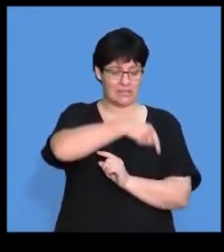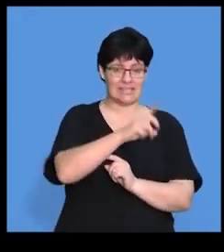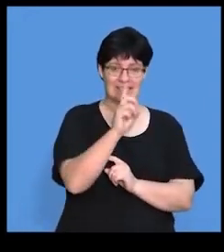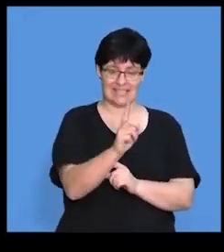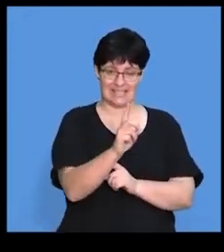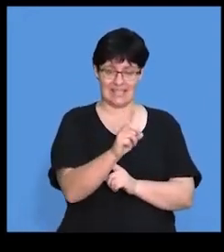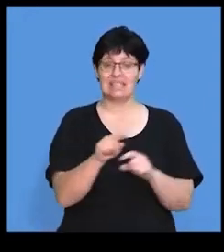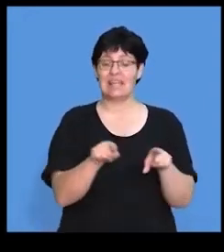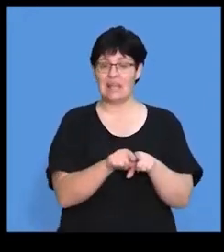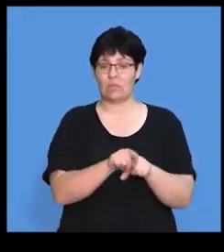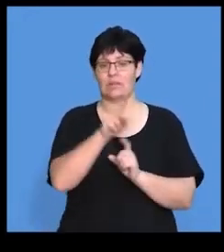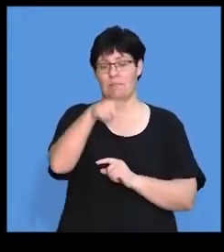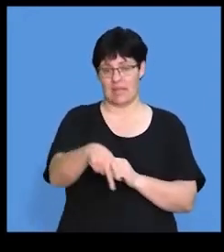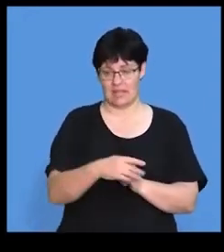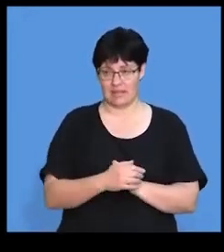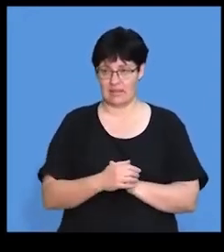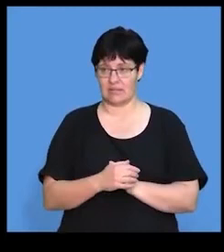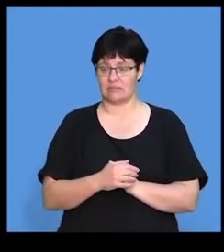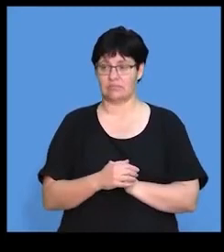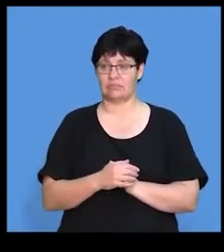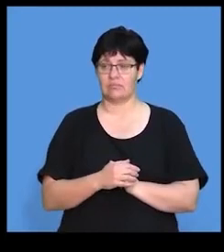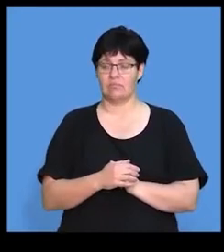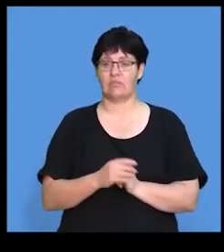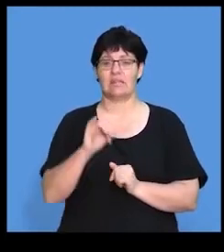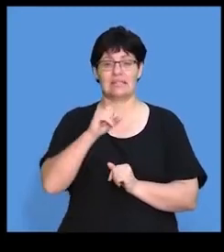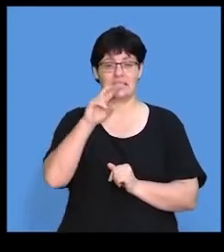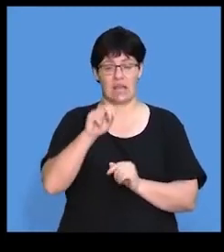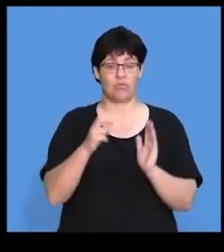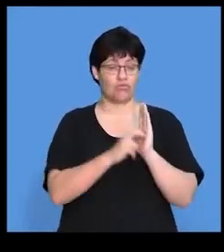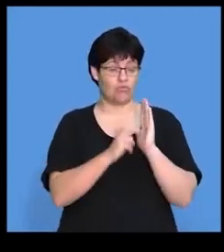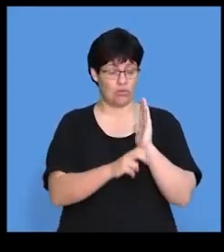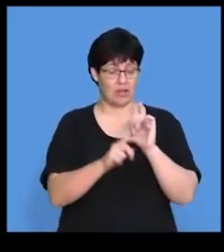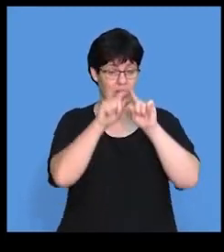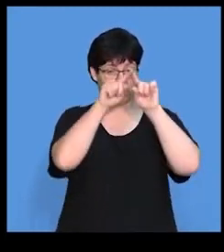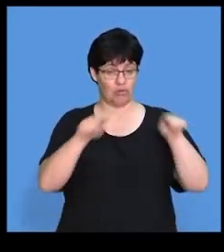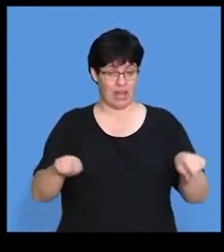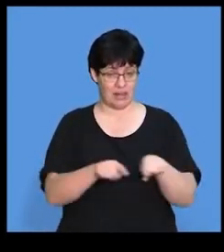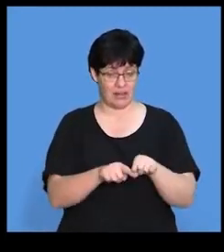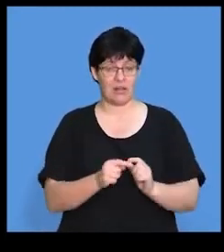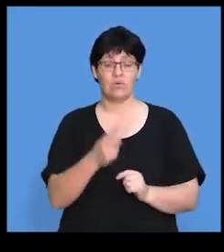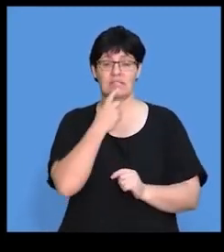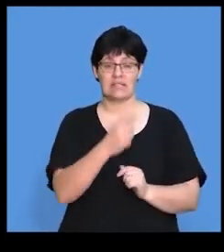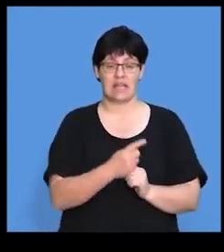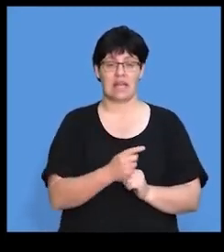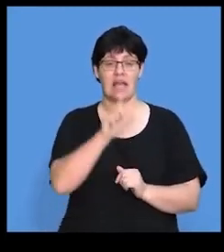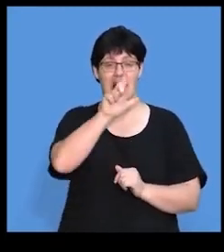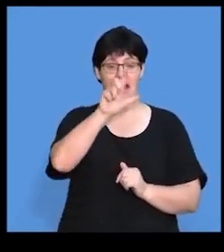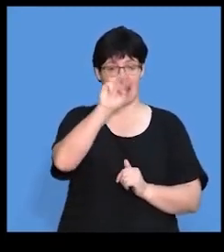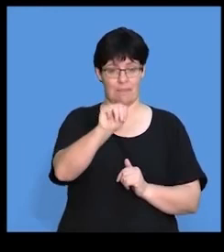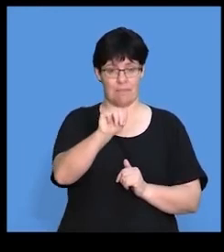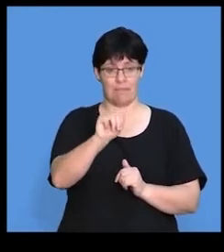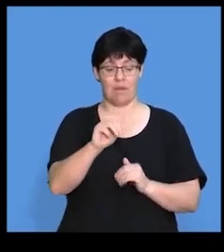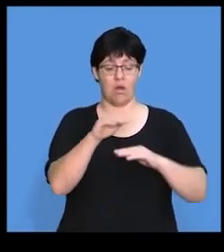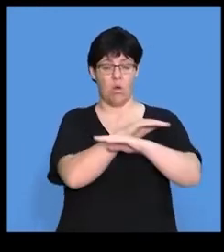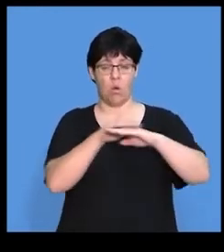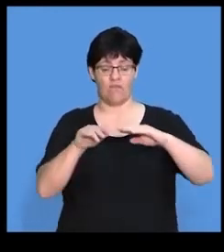opposite d, which is equal to p. Okay, so we're going to use the sine rule in that triangle. So I'm going to say that